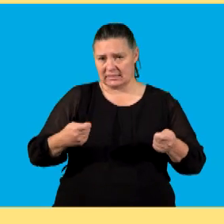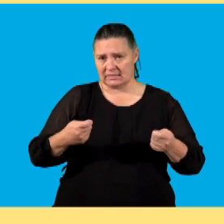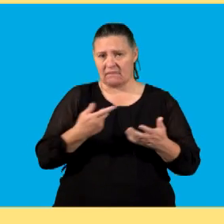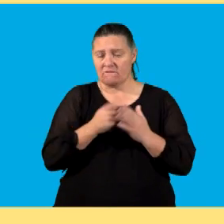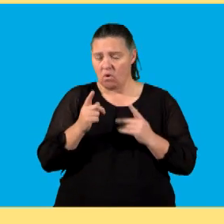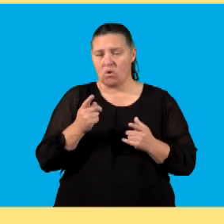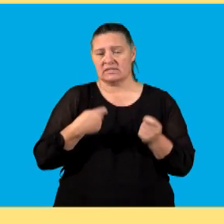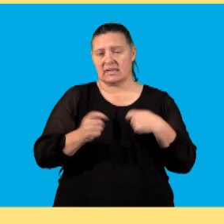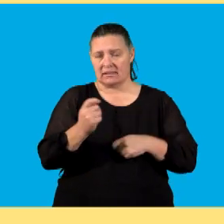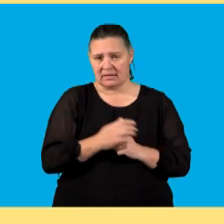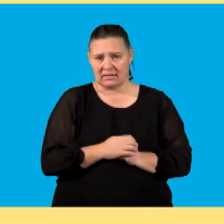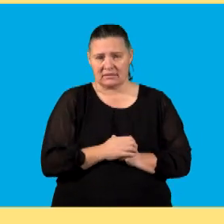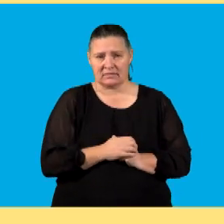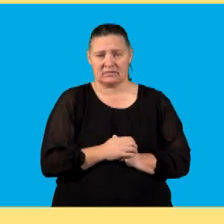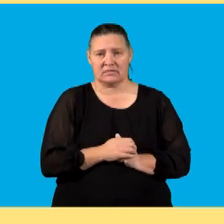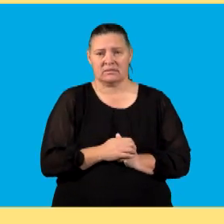on sales.